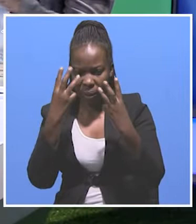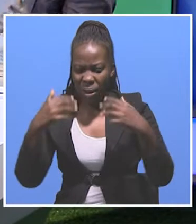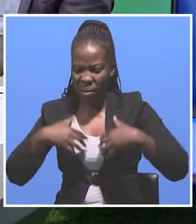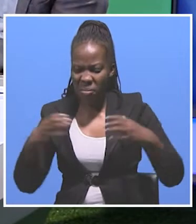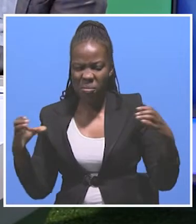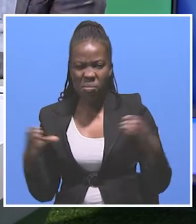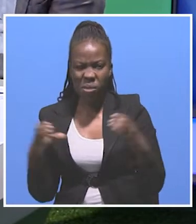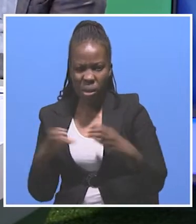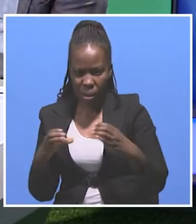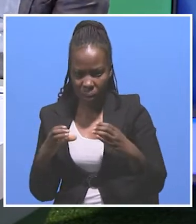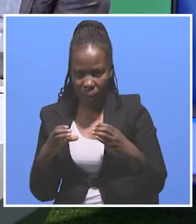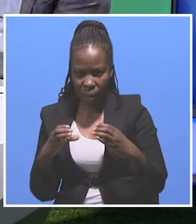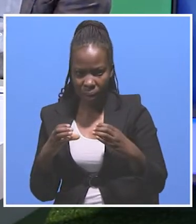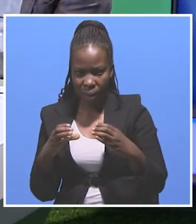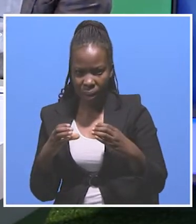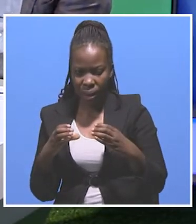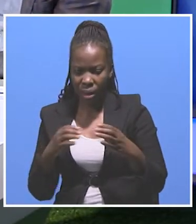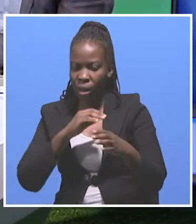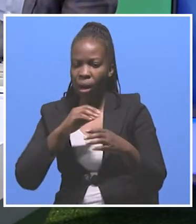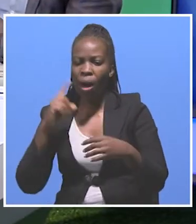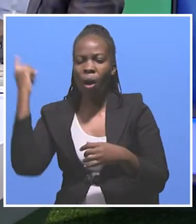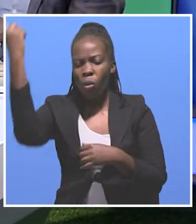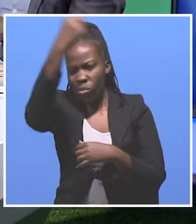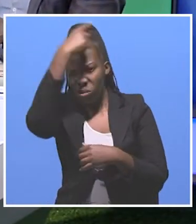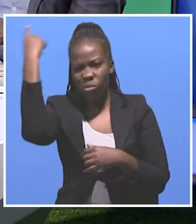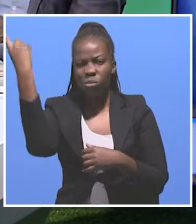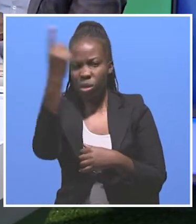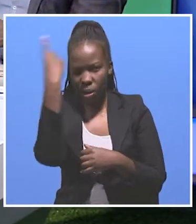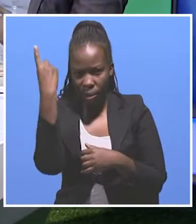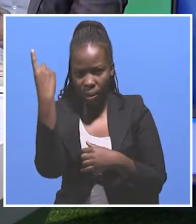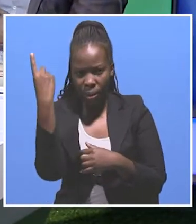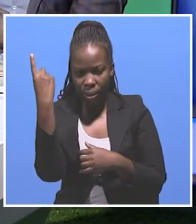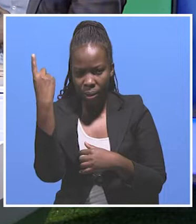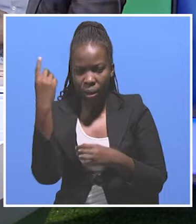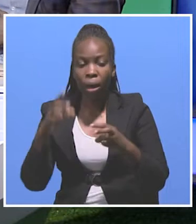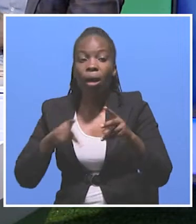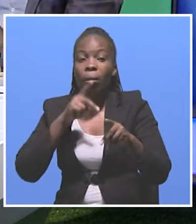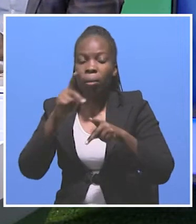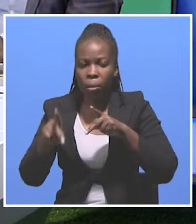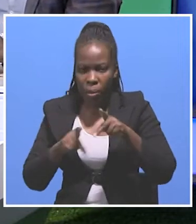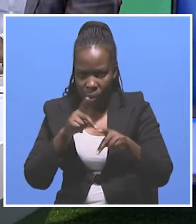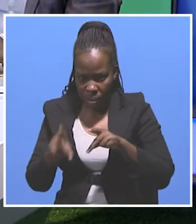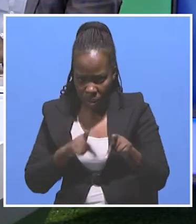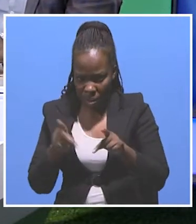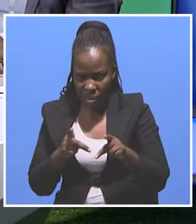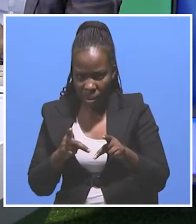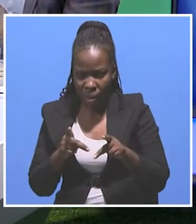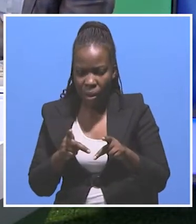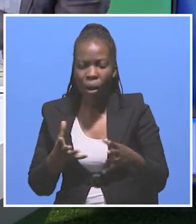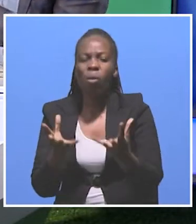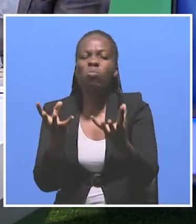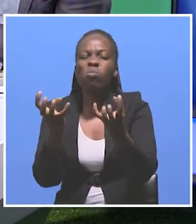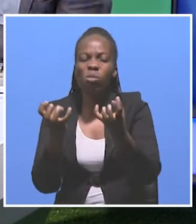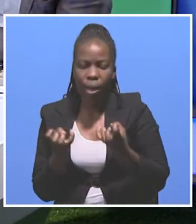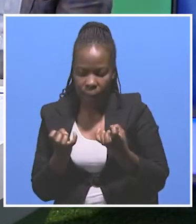and everywhere in the world, by the way, where people just willfully, okay,